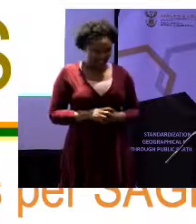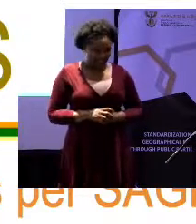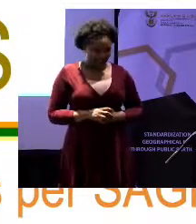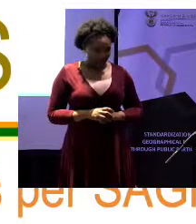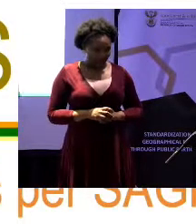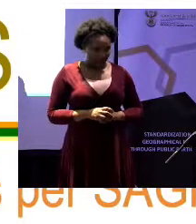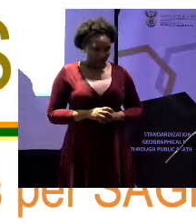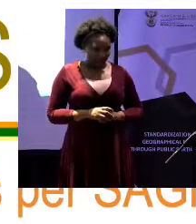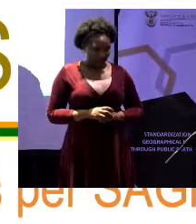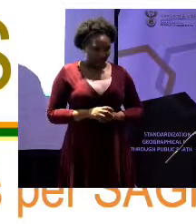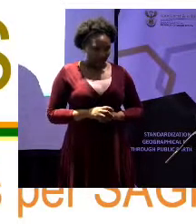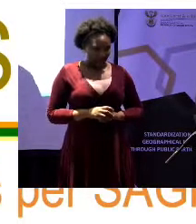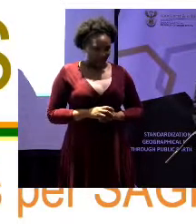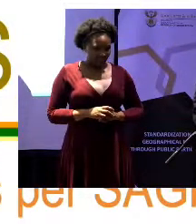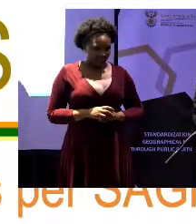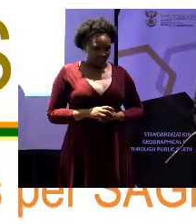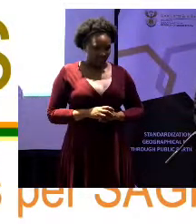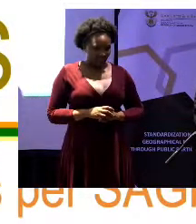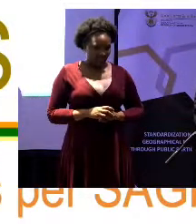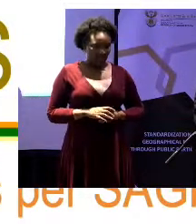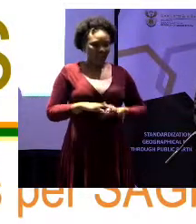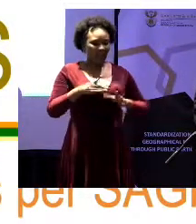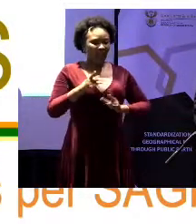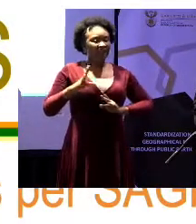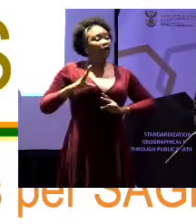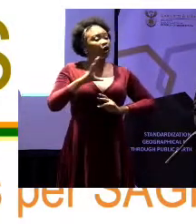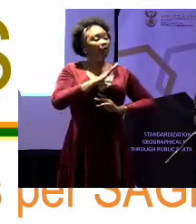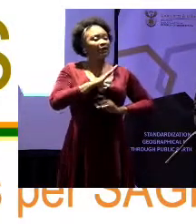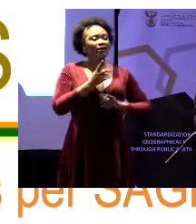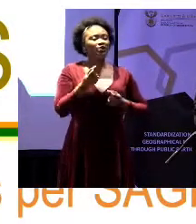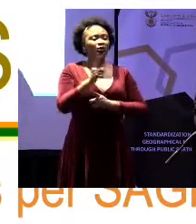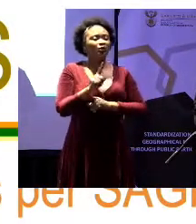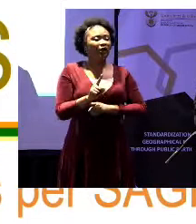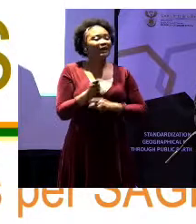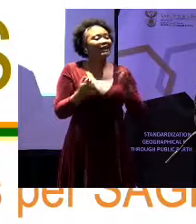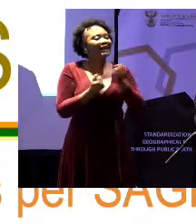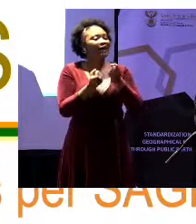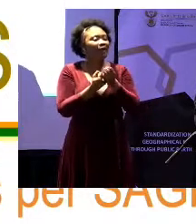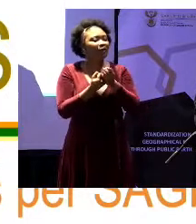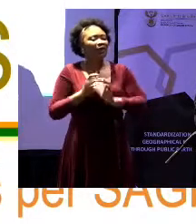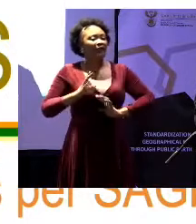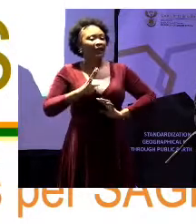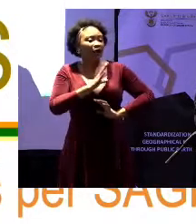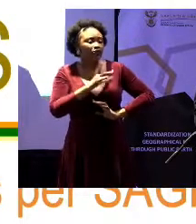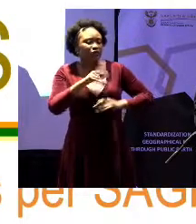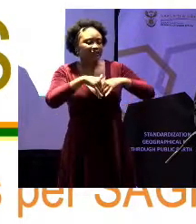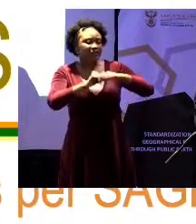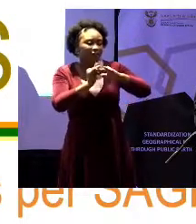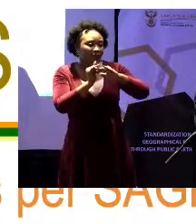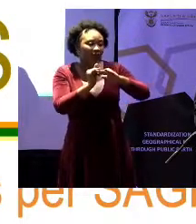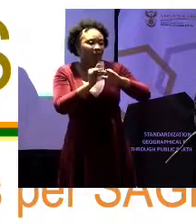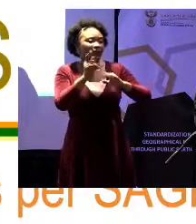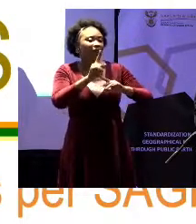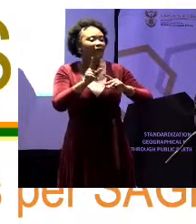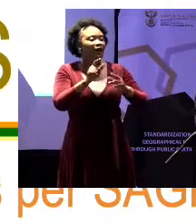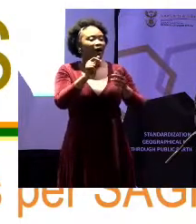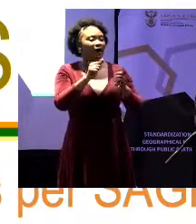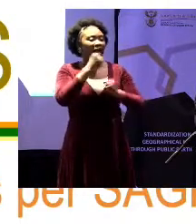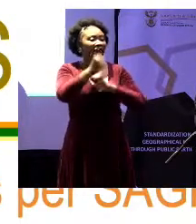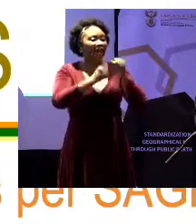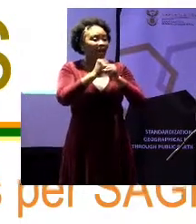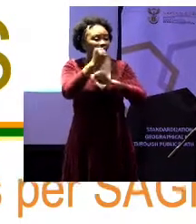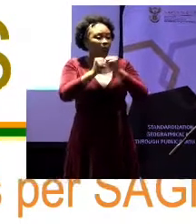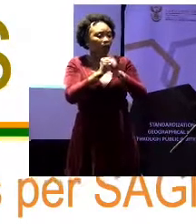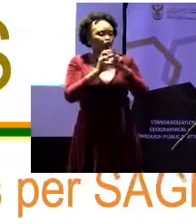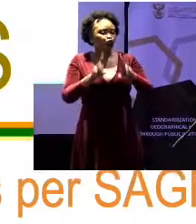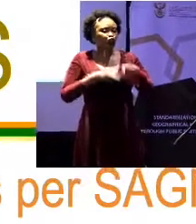In the function of the committee is to assist the council to develop the SAGNC annual report. As per the Act, the